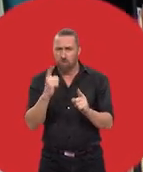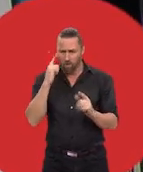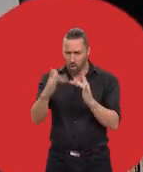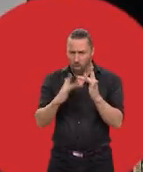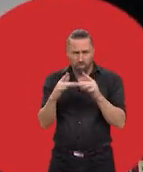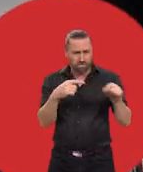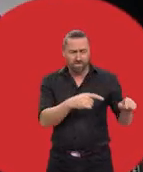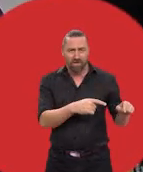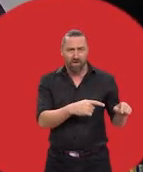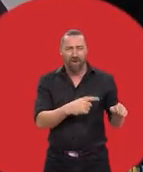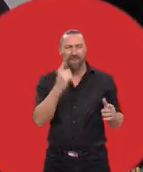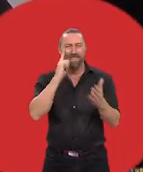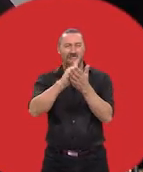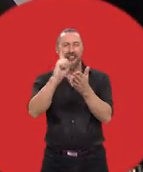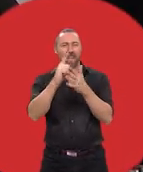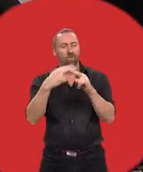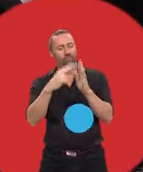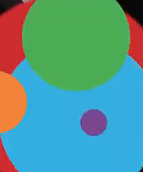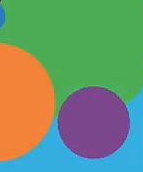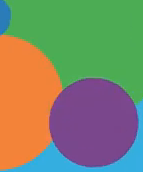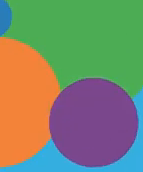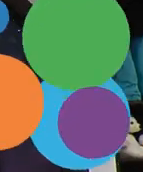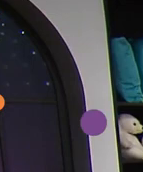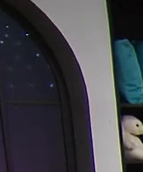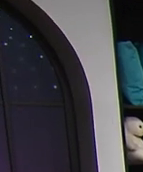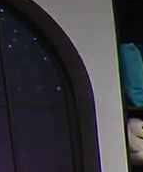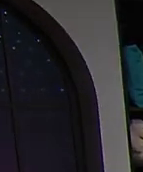on screen. We'll see you again next time for more Reading at Home.